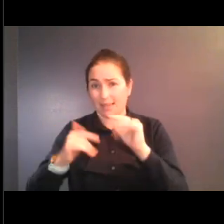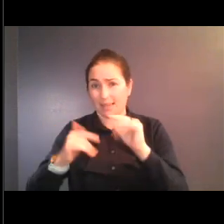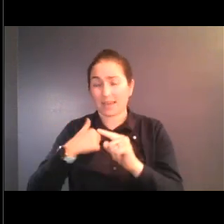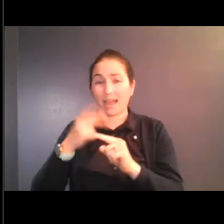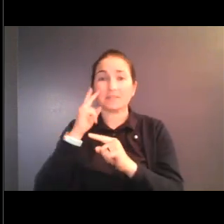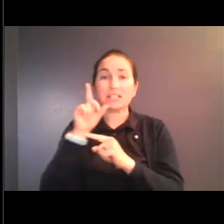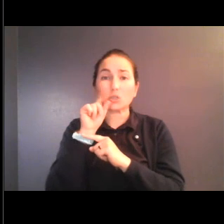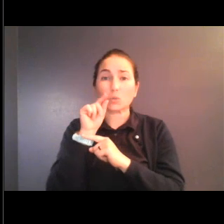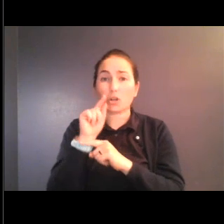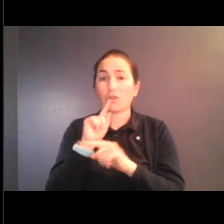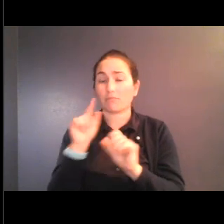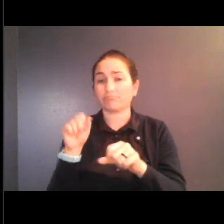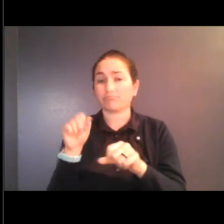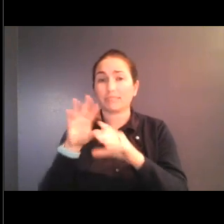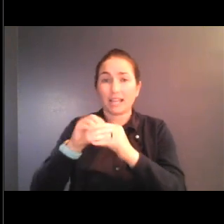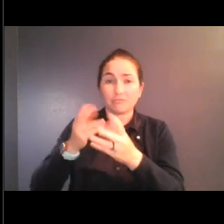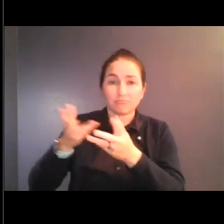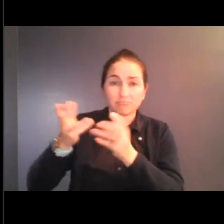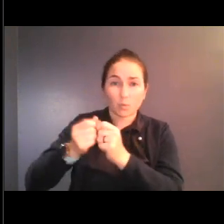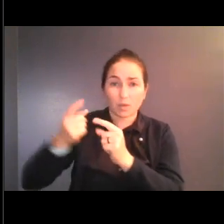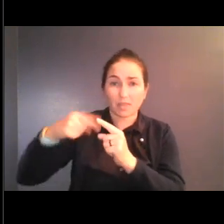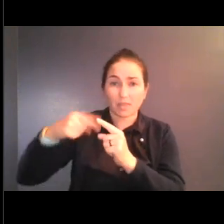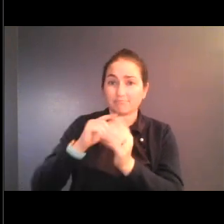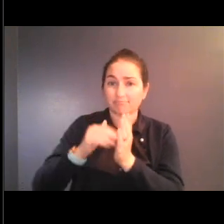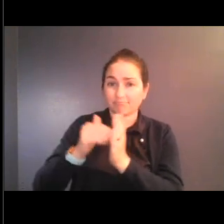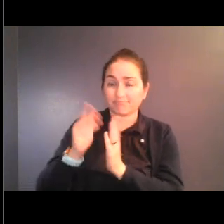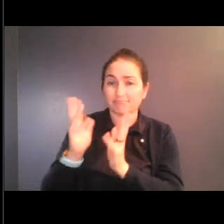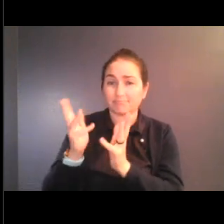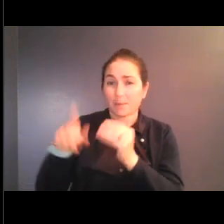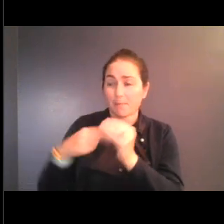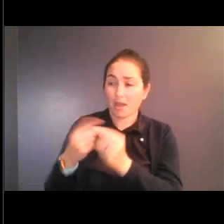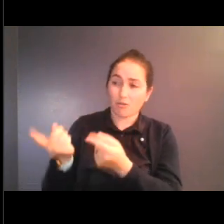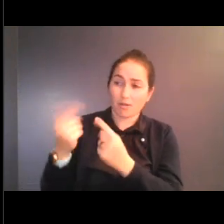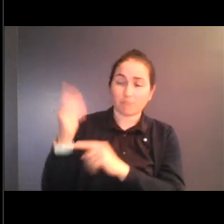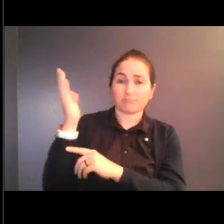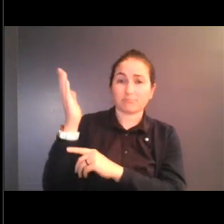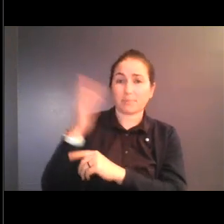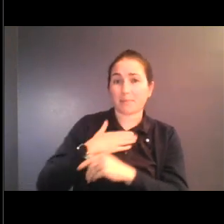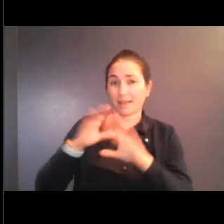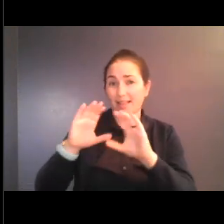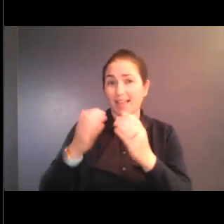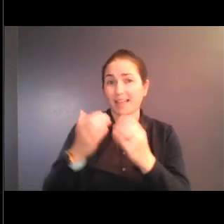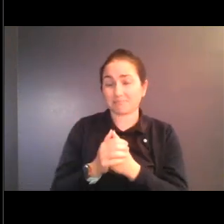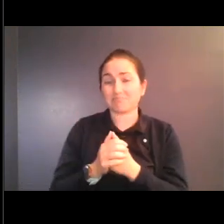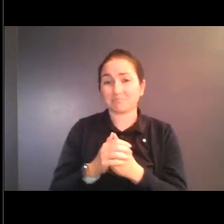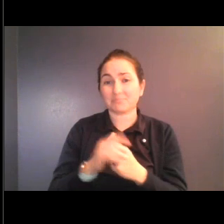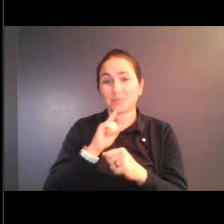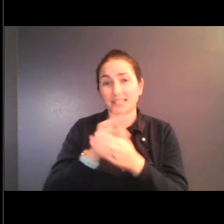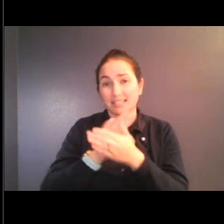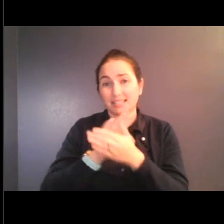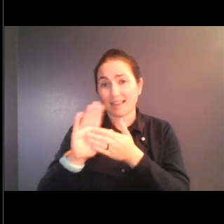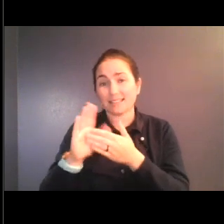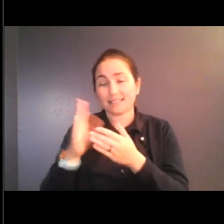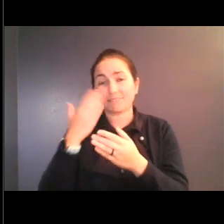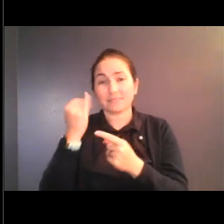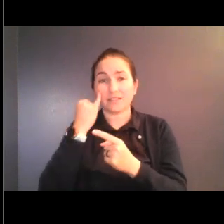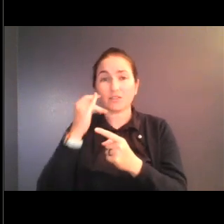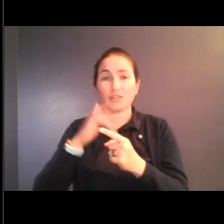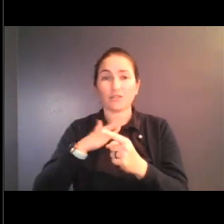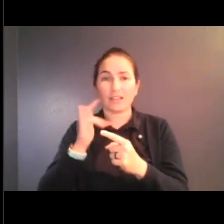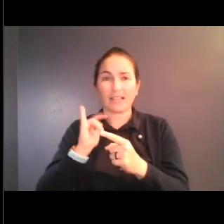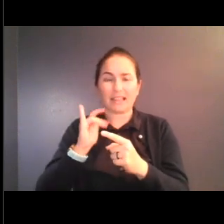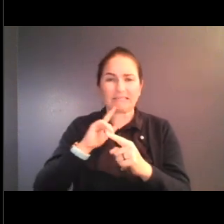that I engage with regularly that I've talked to about coming to talk to my class. So it's actually pretty nice if you feel kind of